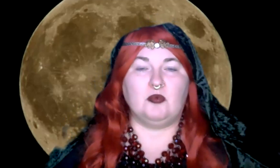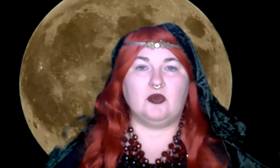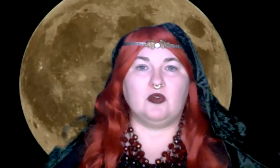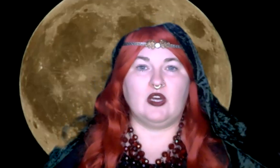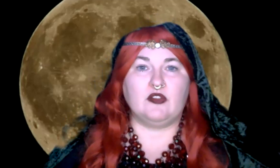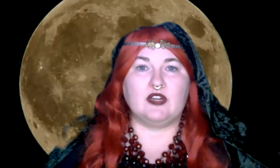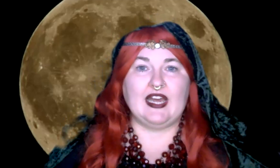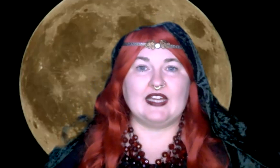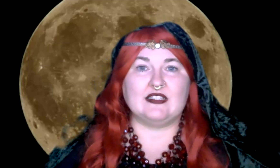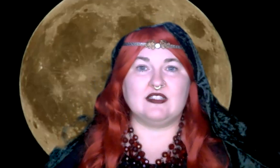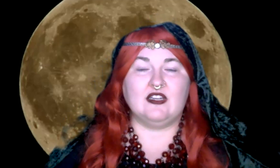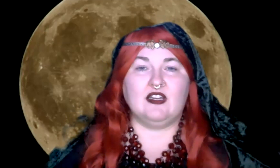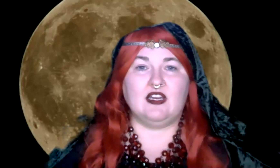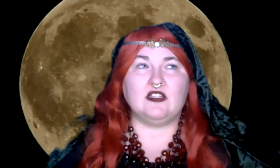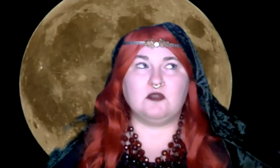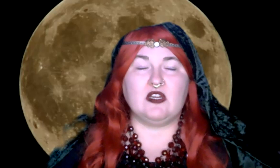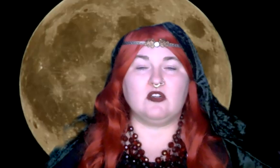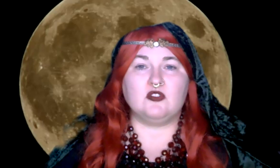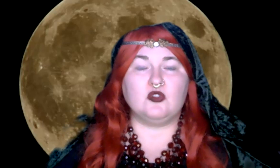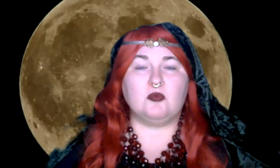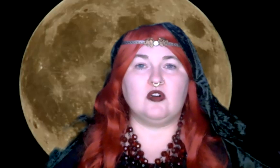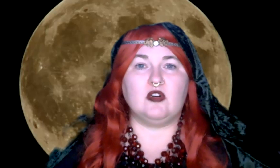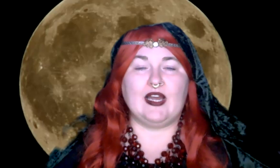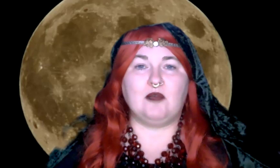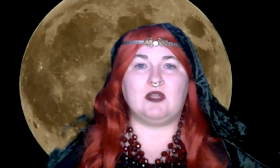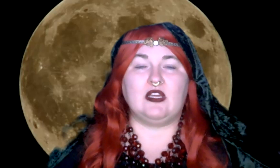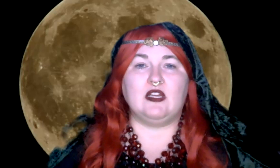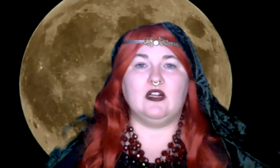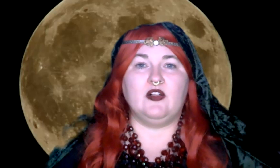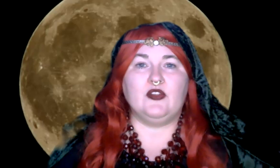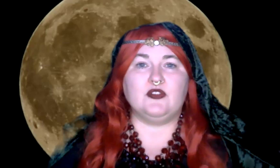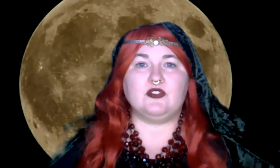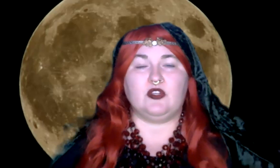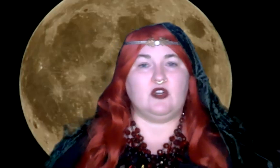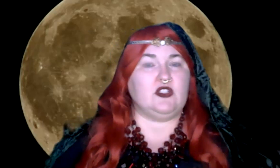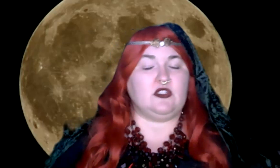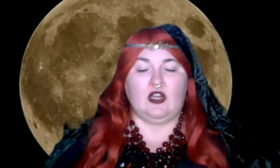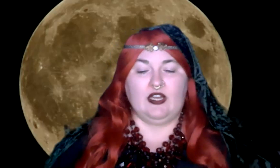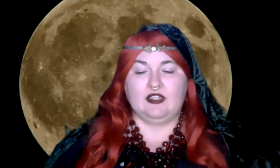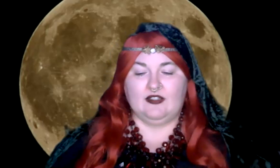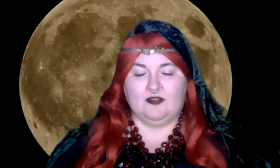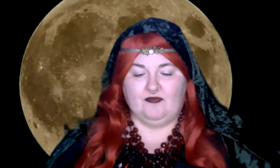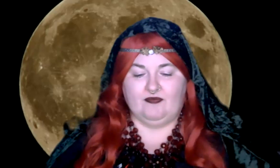help other cats, and that's making her super happy. So just